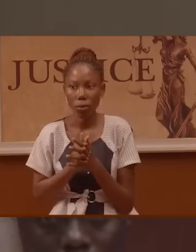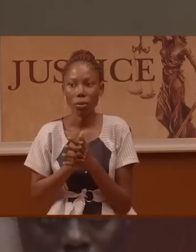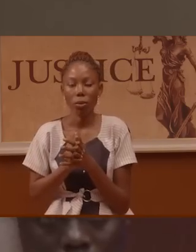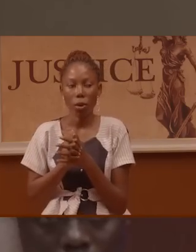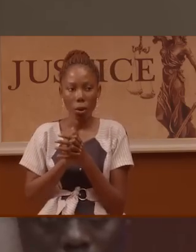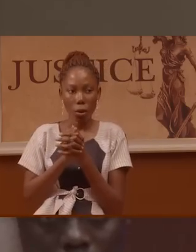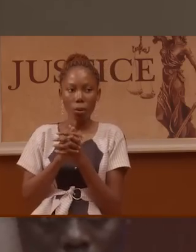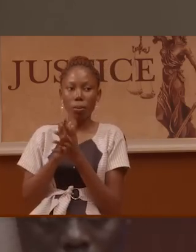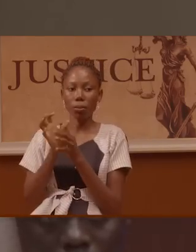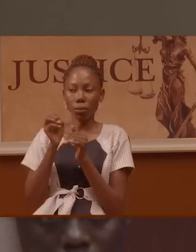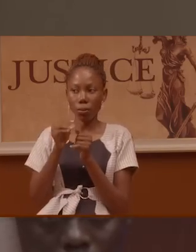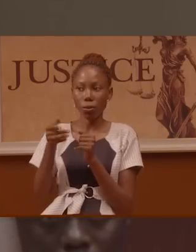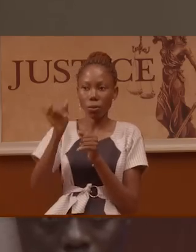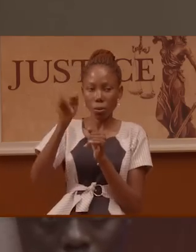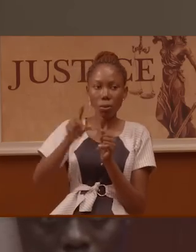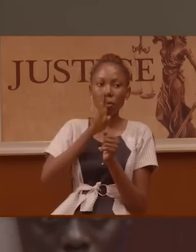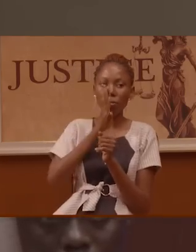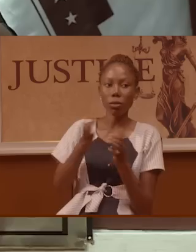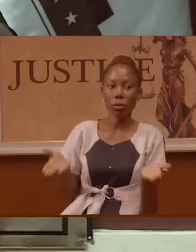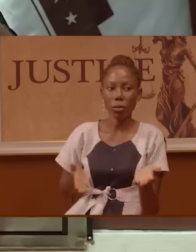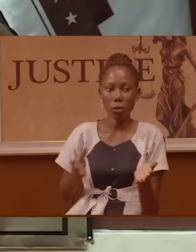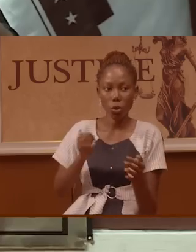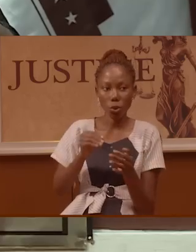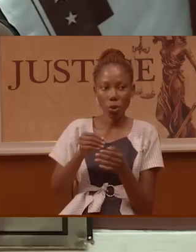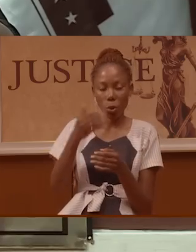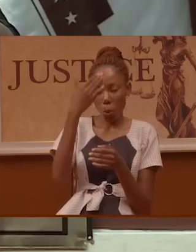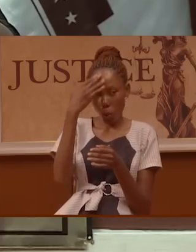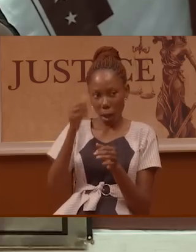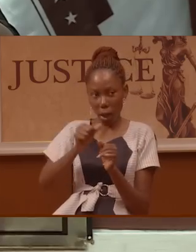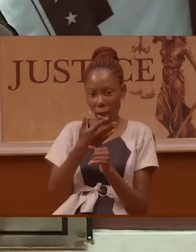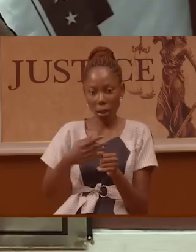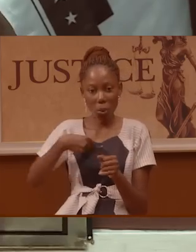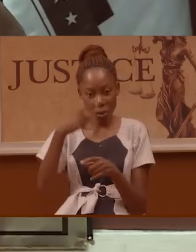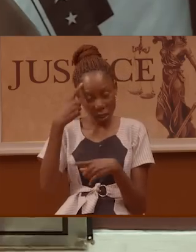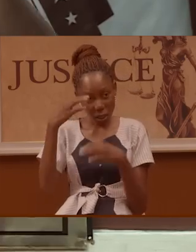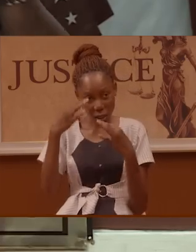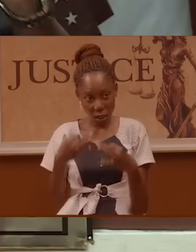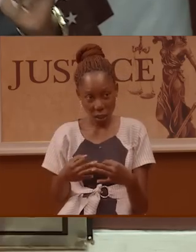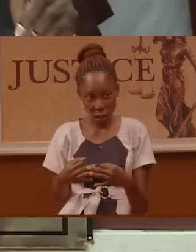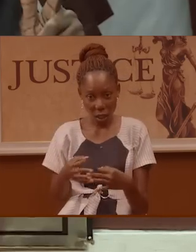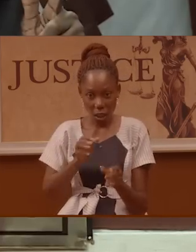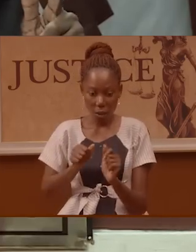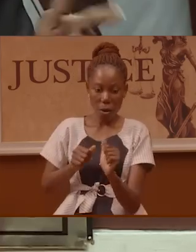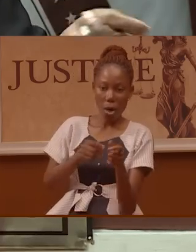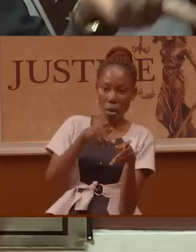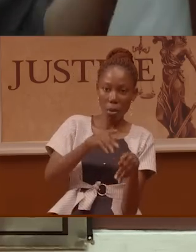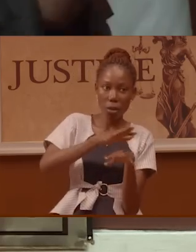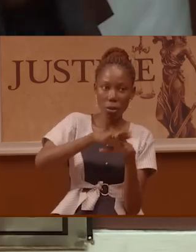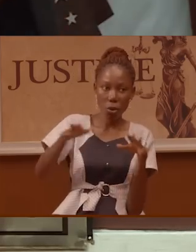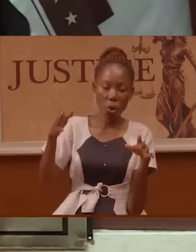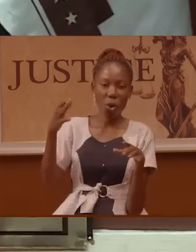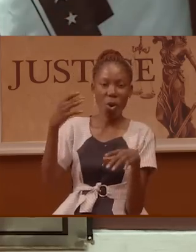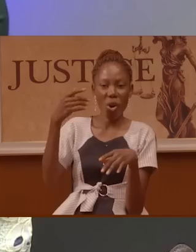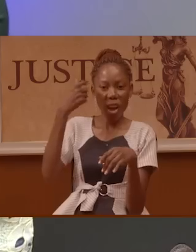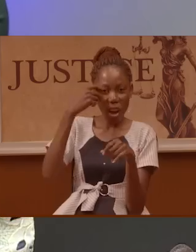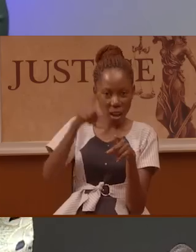point. They should be here. Otherwise, whatever we decide on now, if a wing does not like it, we are all still